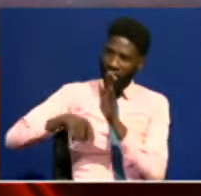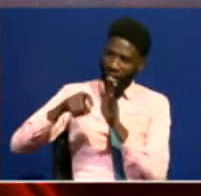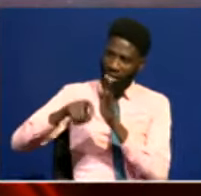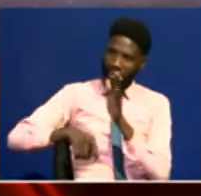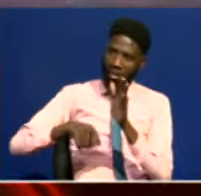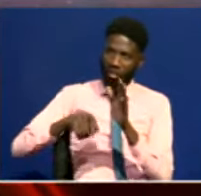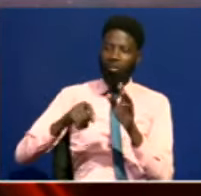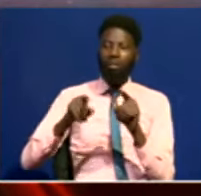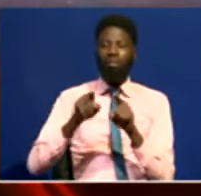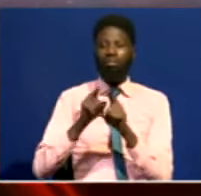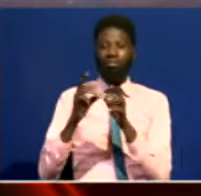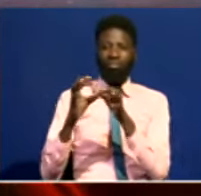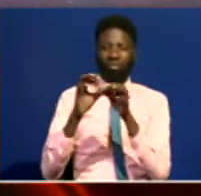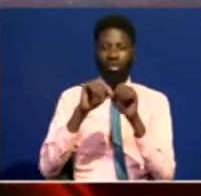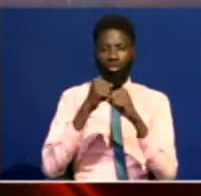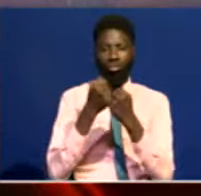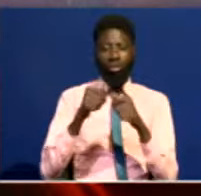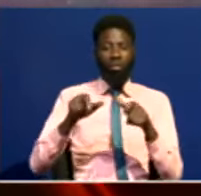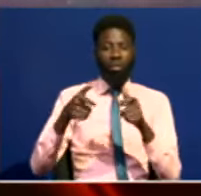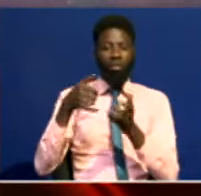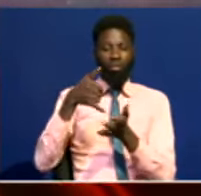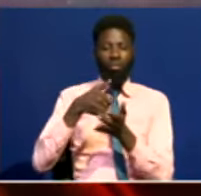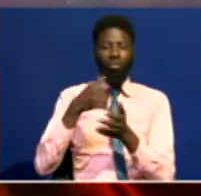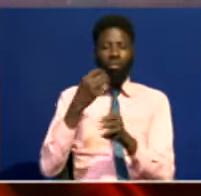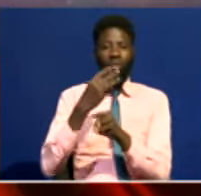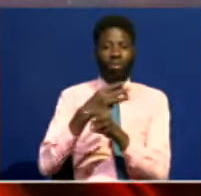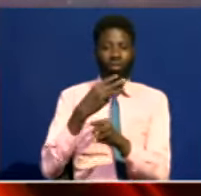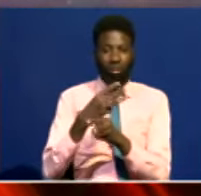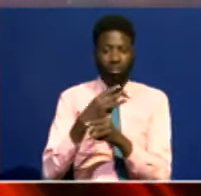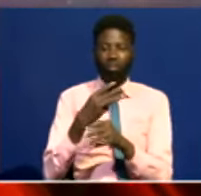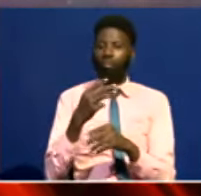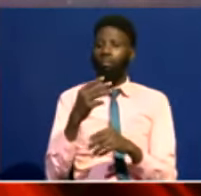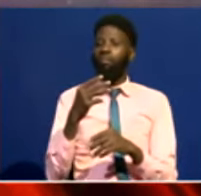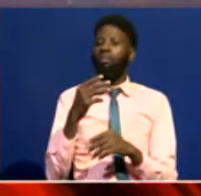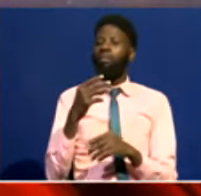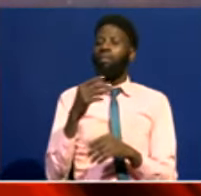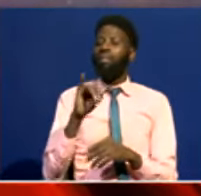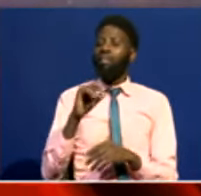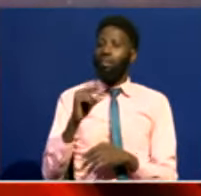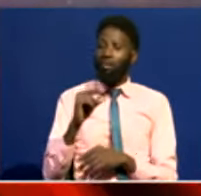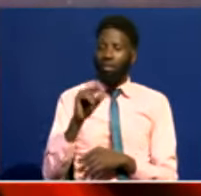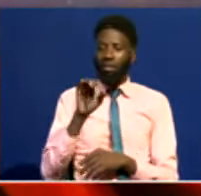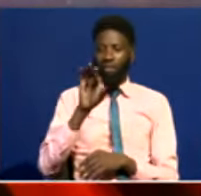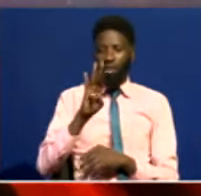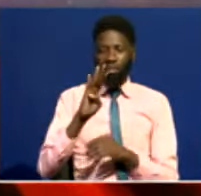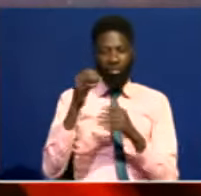social media networks, including WhatsApp, Instagram, and Facebook messages, among others.